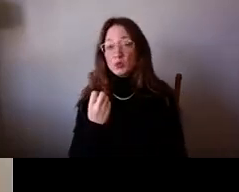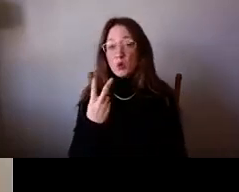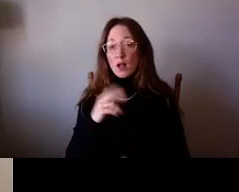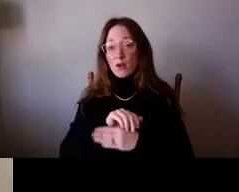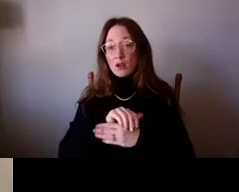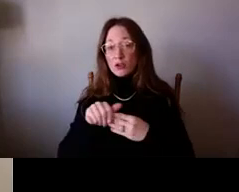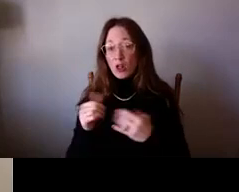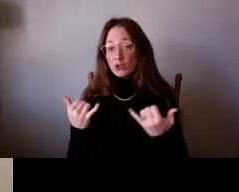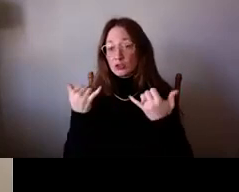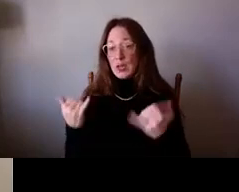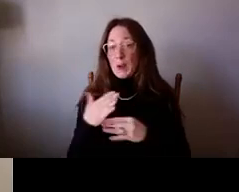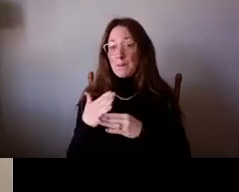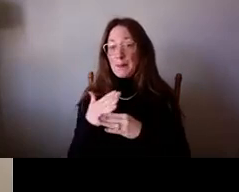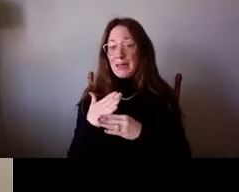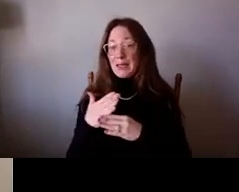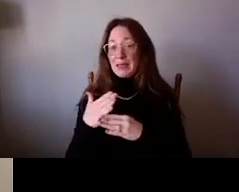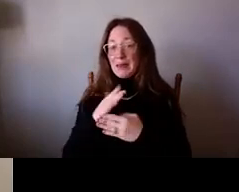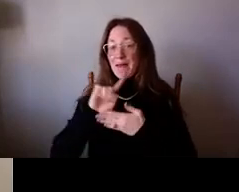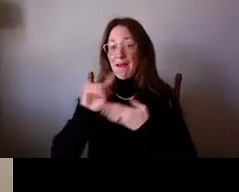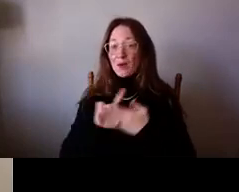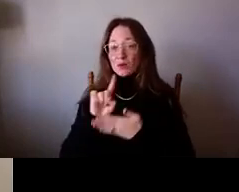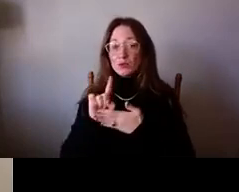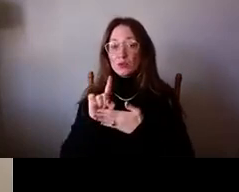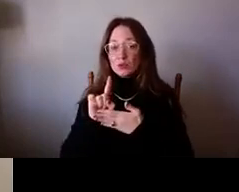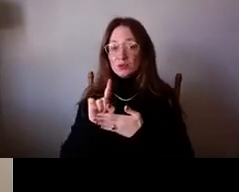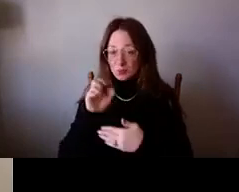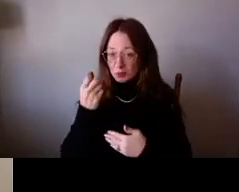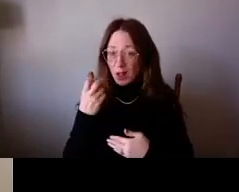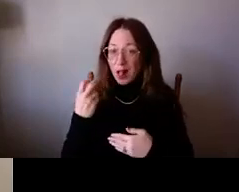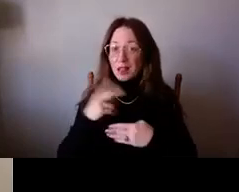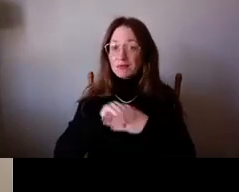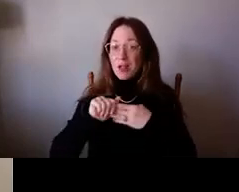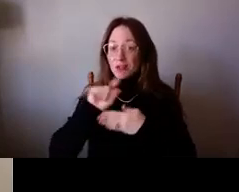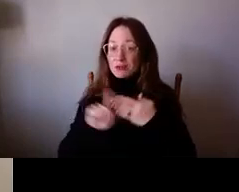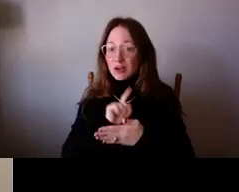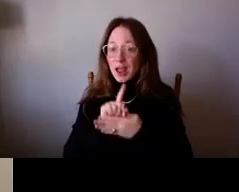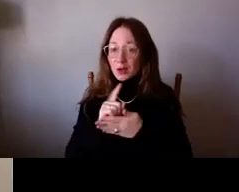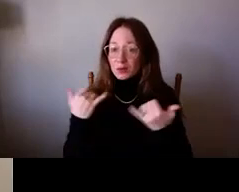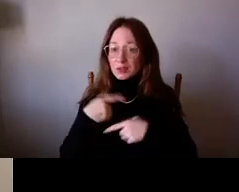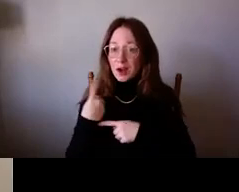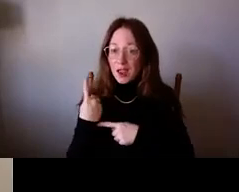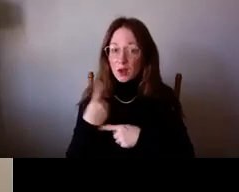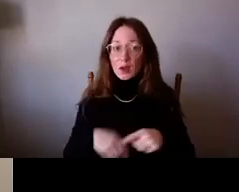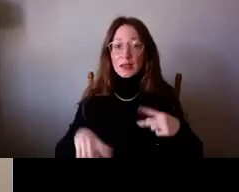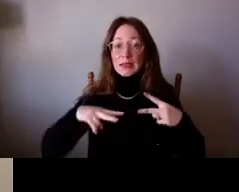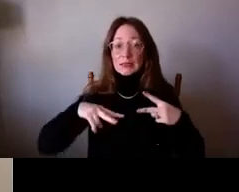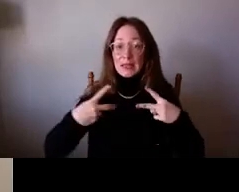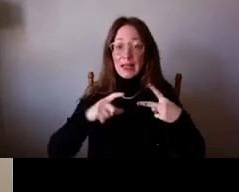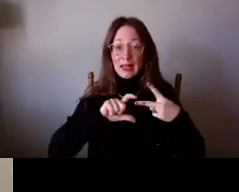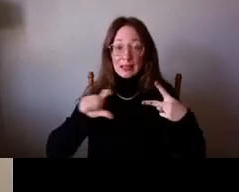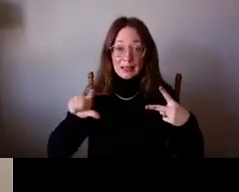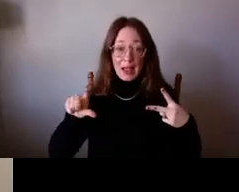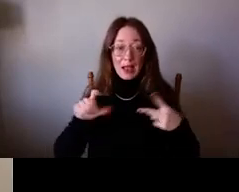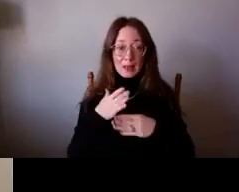hourly earnings in program year 19. And in the second line here, you'll see that the median hours